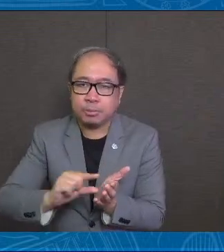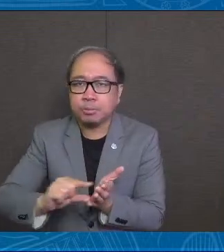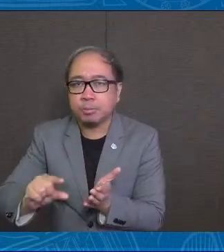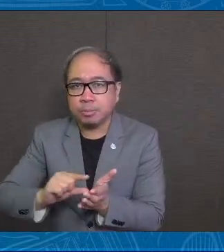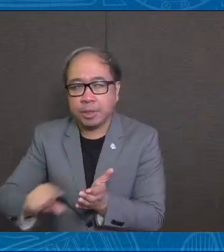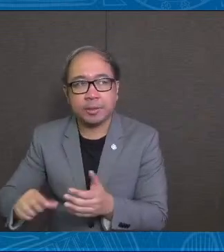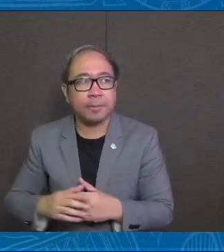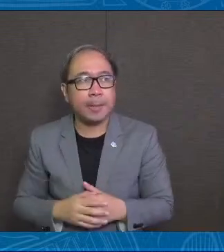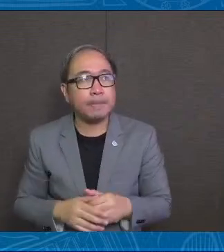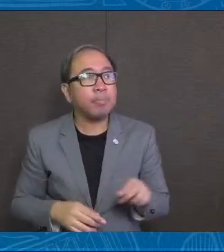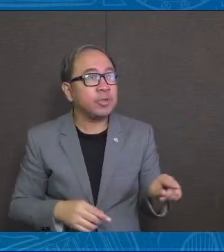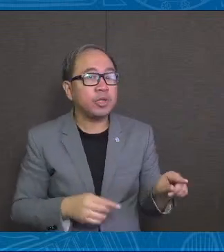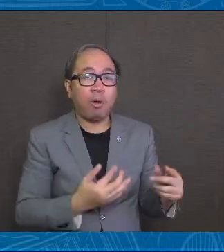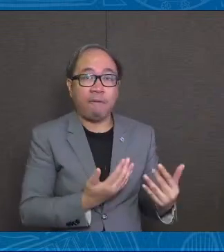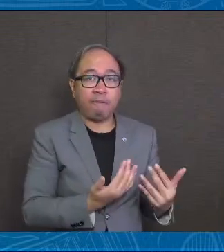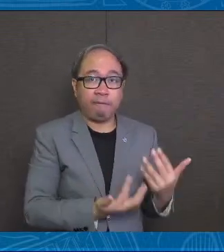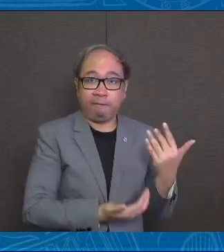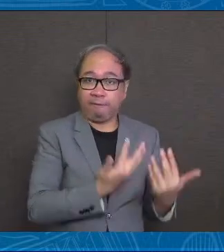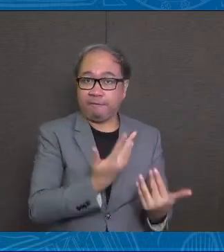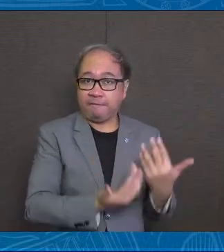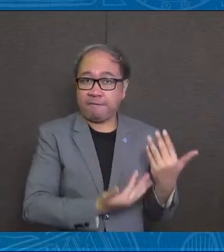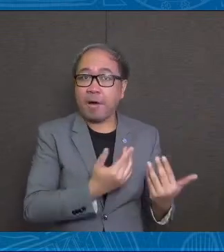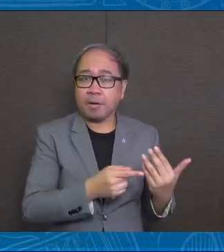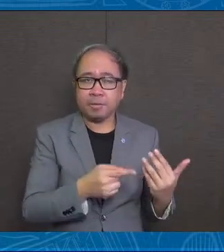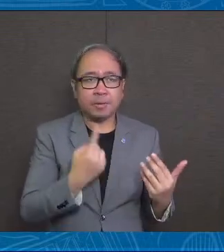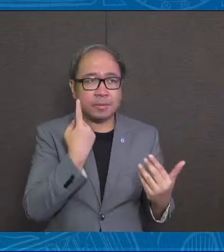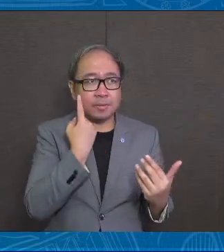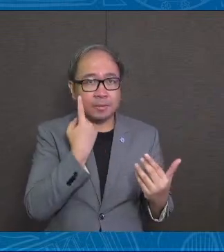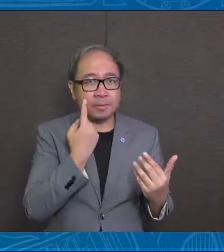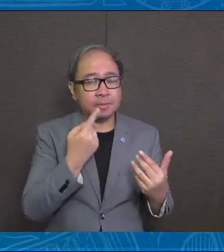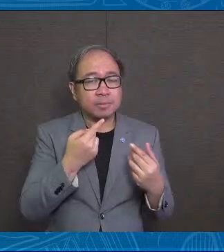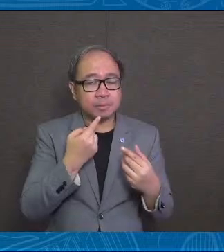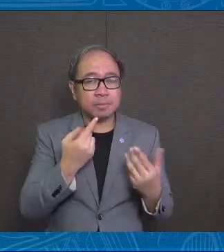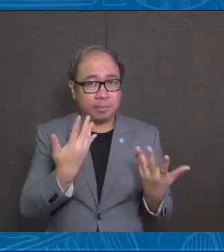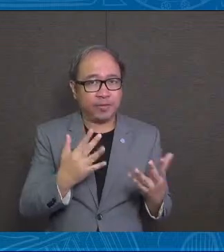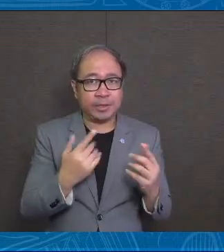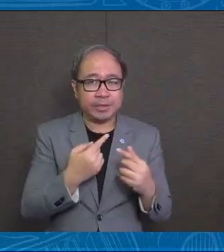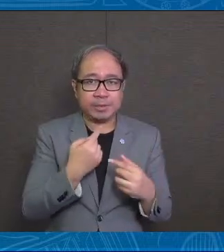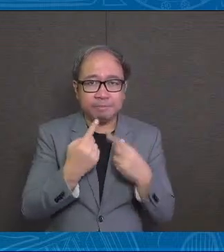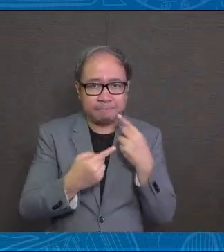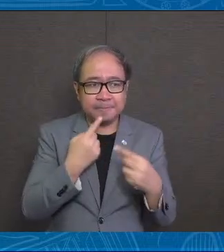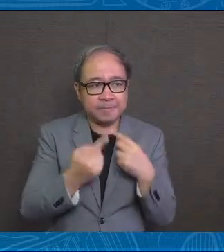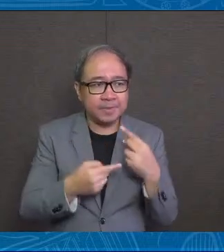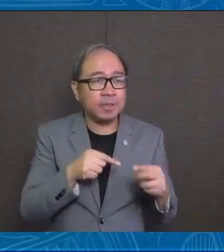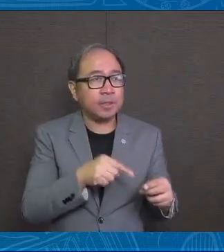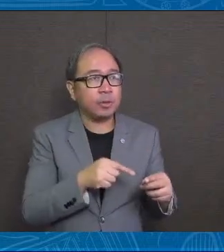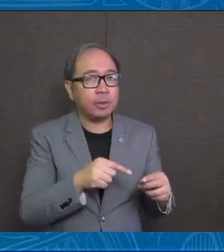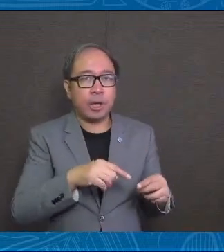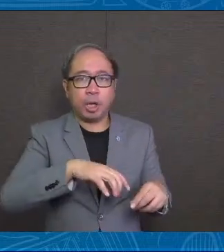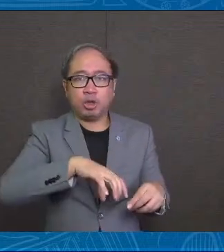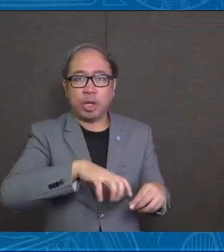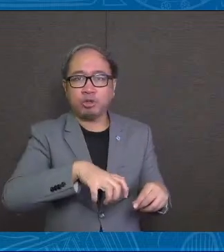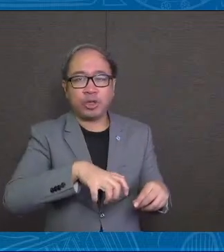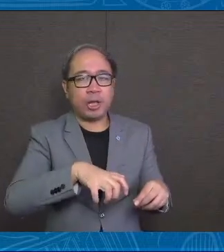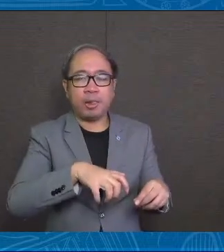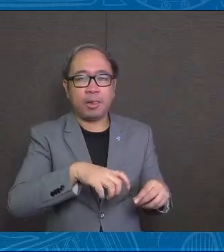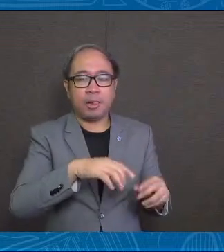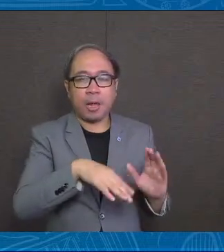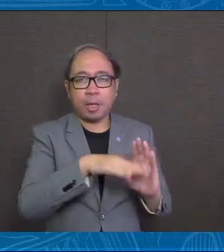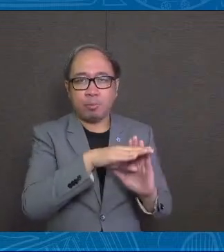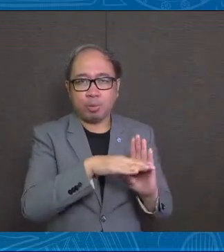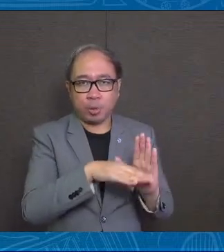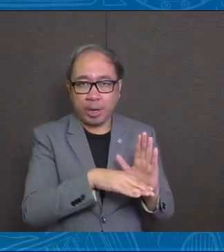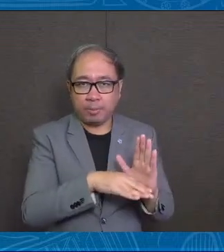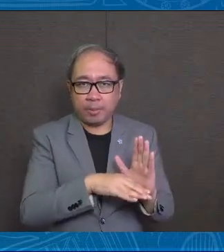fire, I mentioned fire. In our national indemnity program for our asset registration,